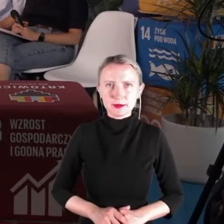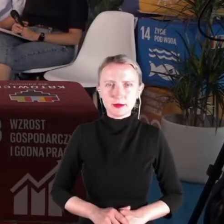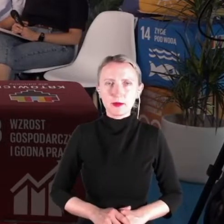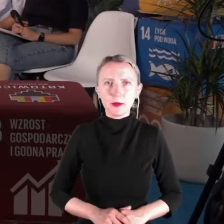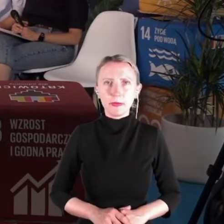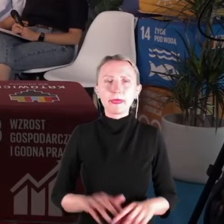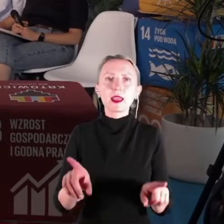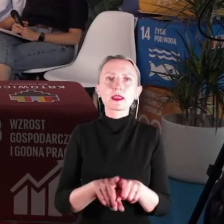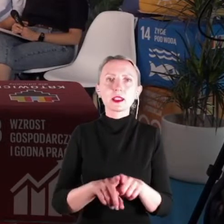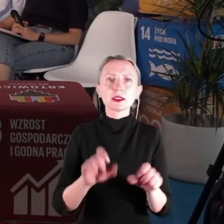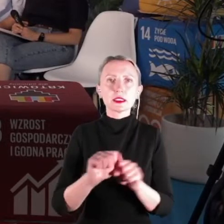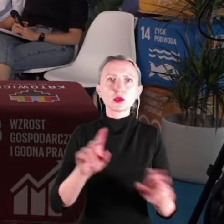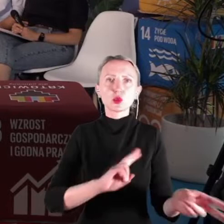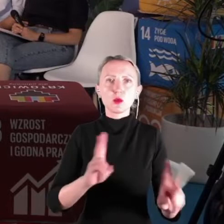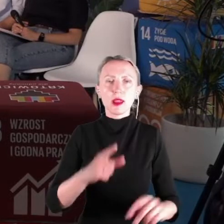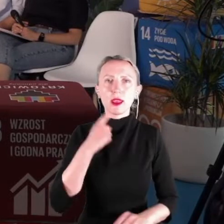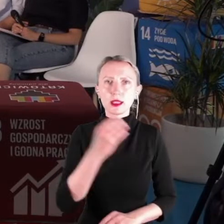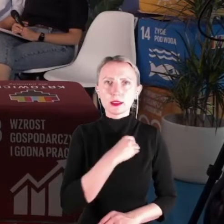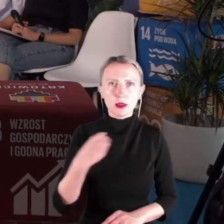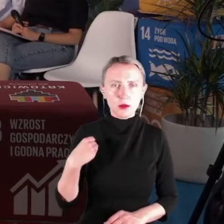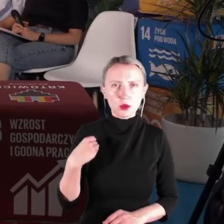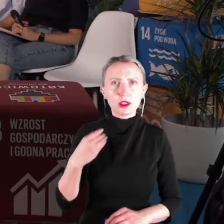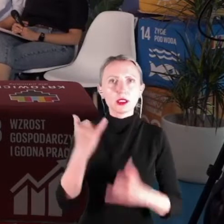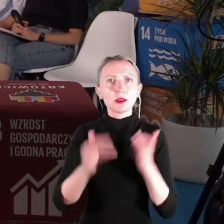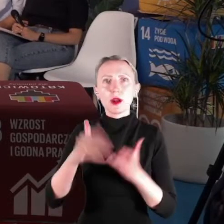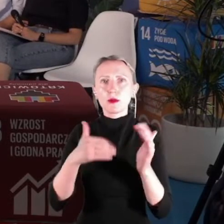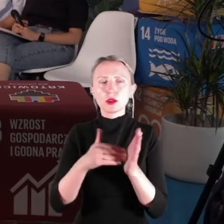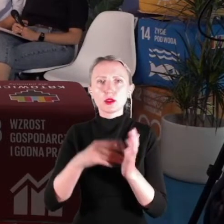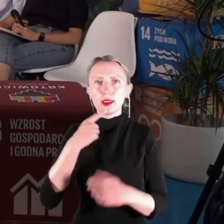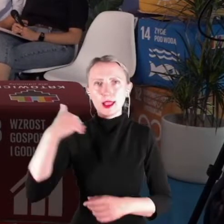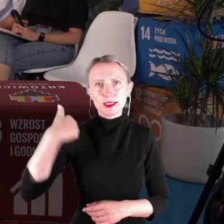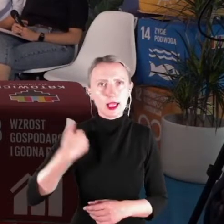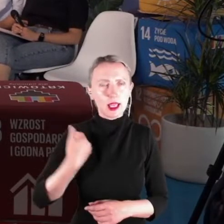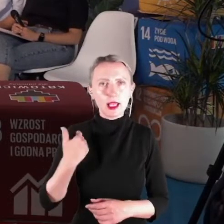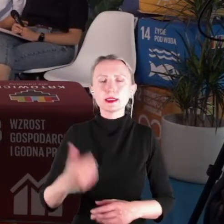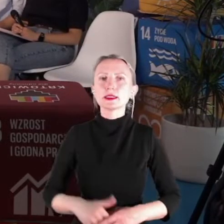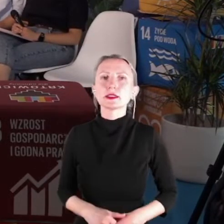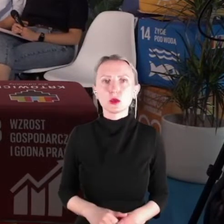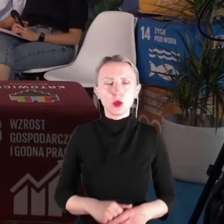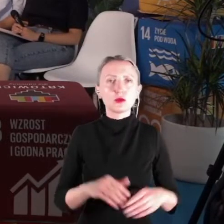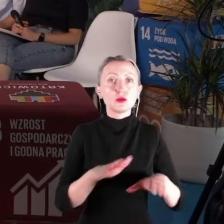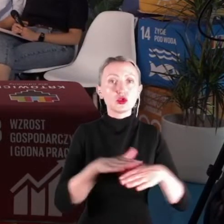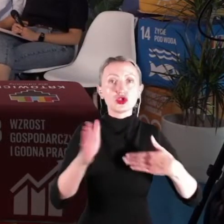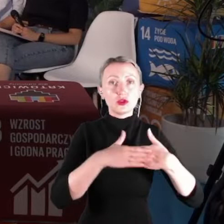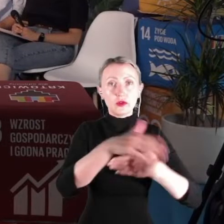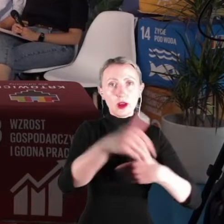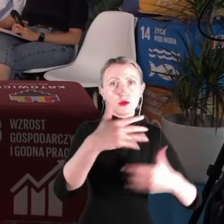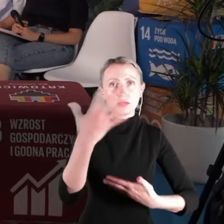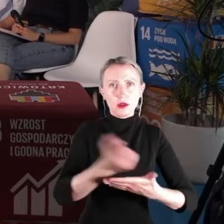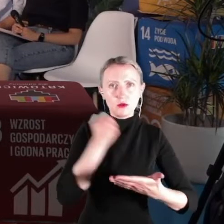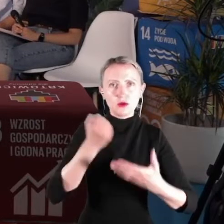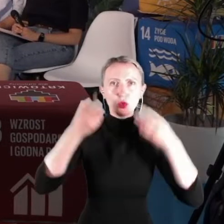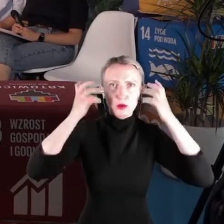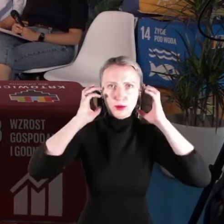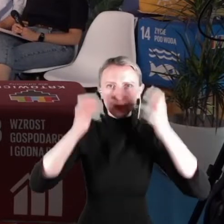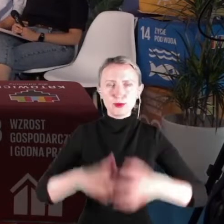Jest także tłumaczenie na język polski i w razie potrzeby na język angielski przy wejściu tutaj